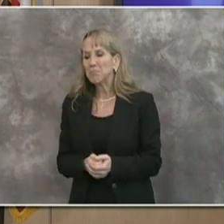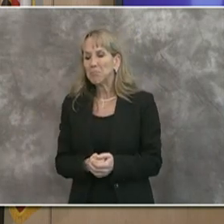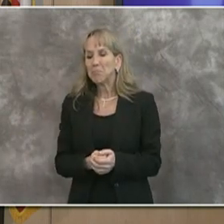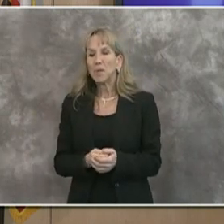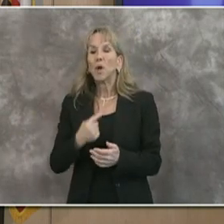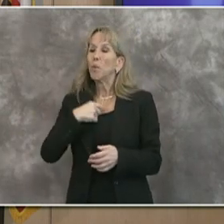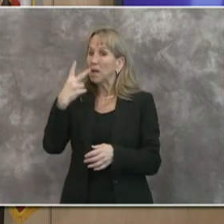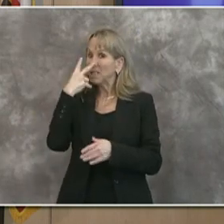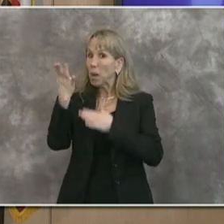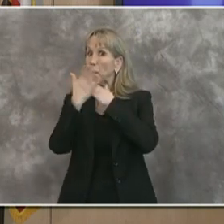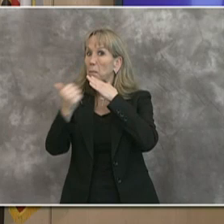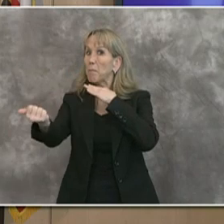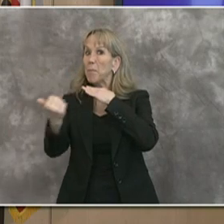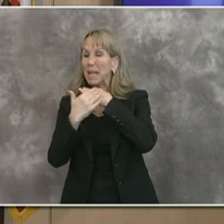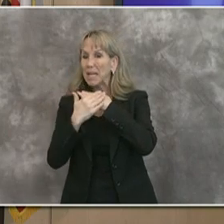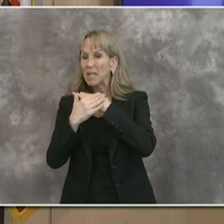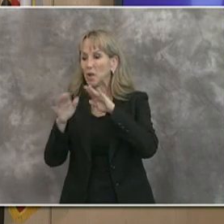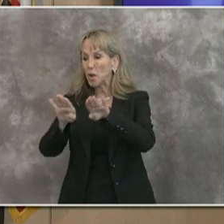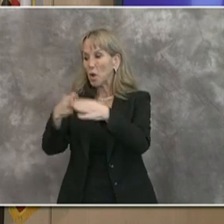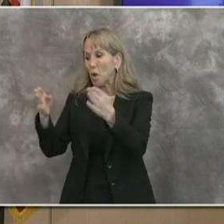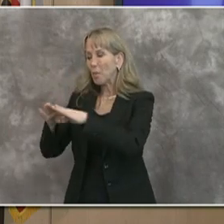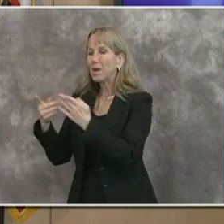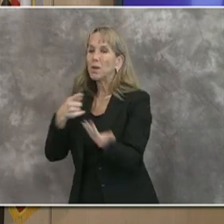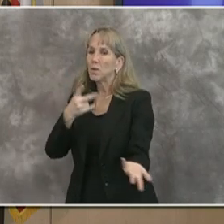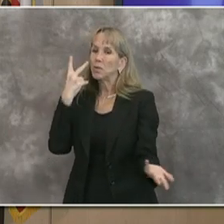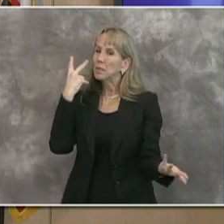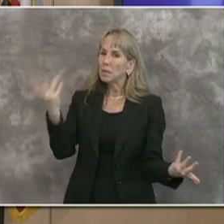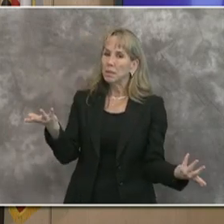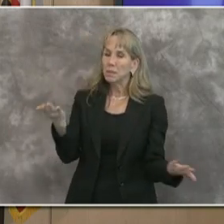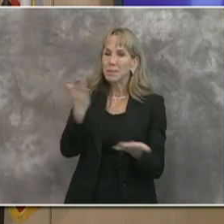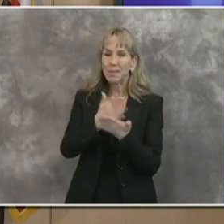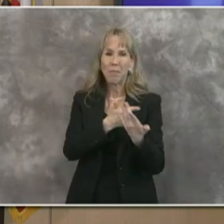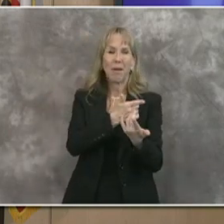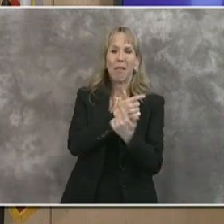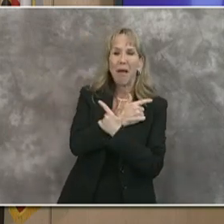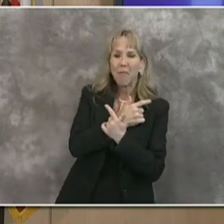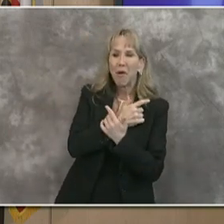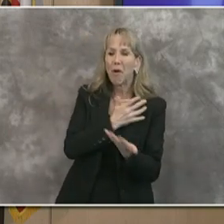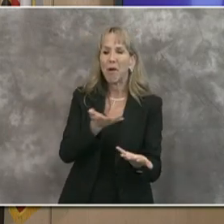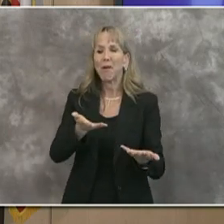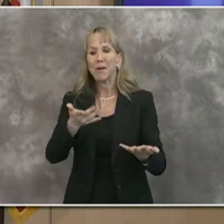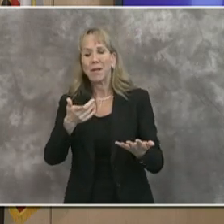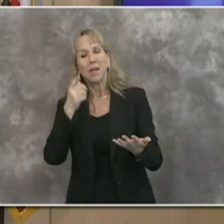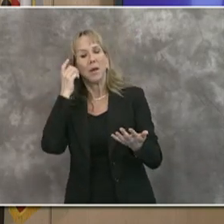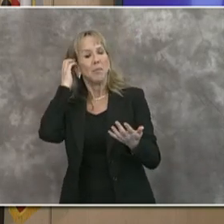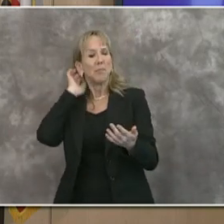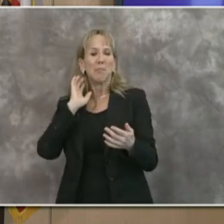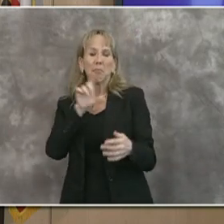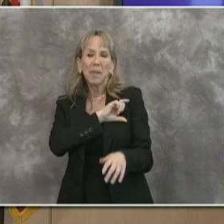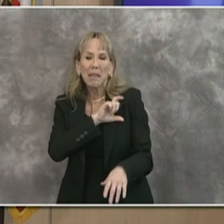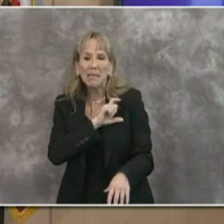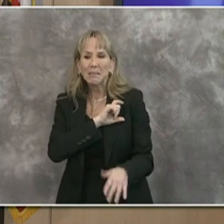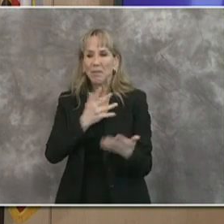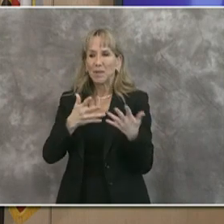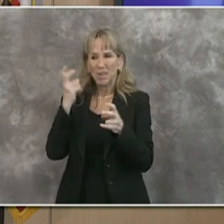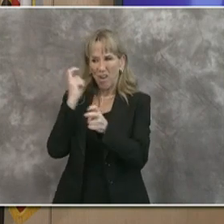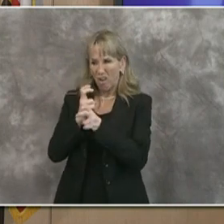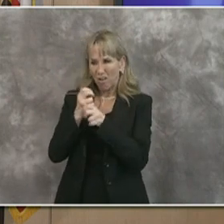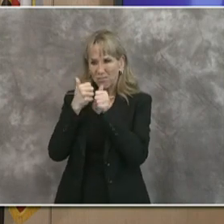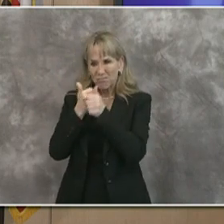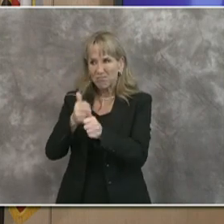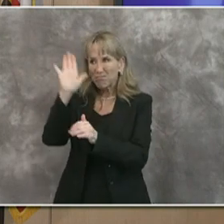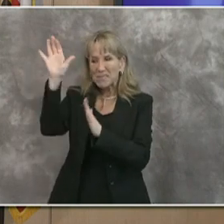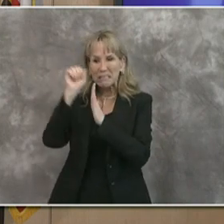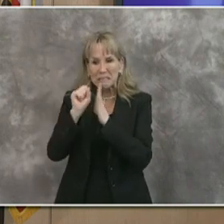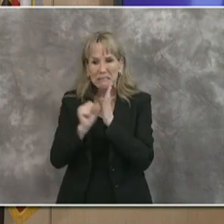the beaches opening, sheriff's deputies on patrol, lifeguards, city police officers enforcing state and local guidelines. Does the county